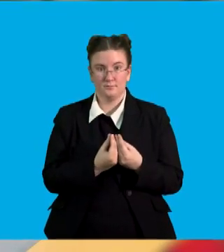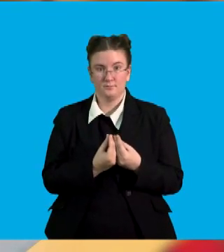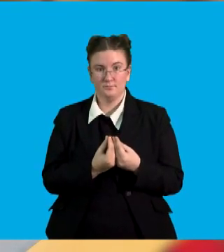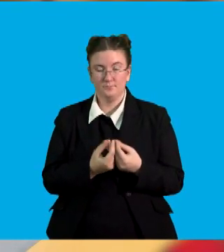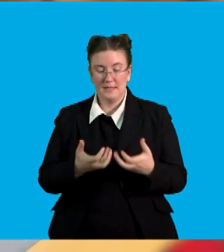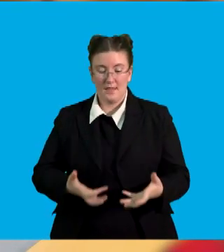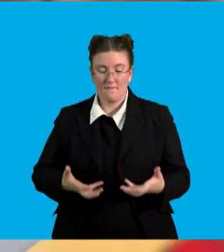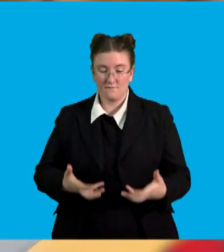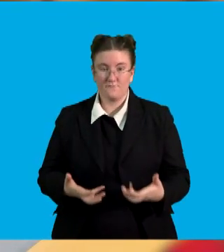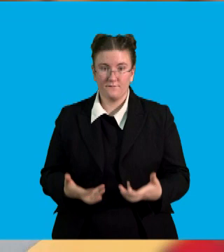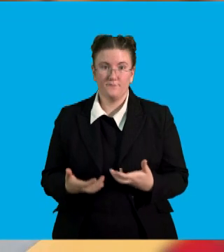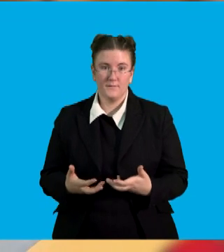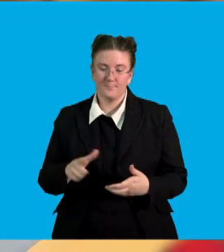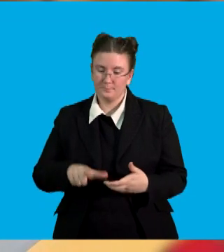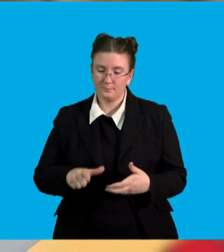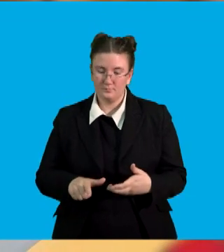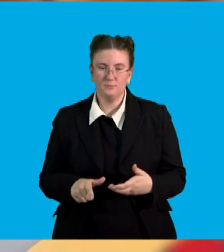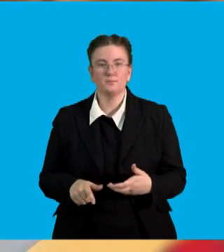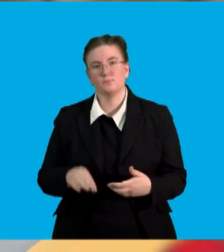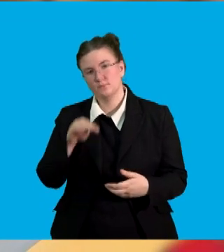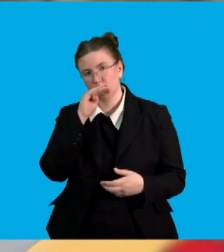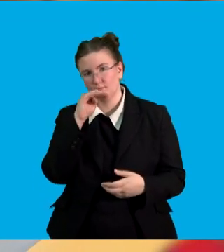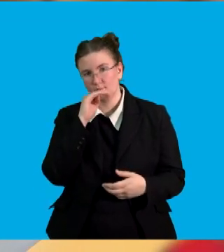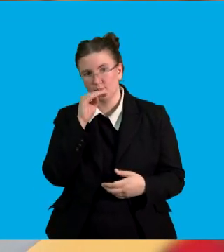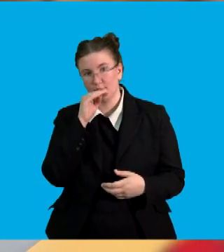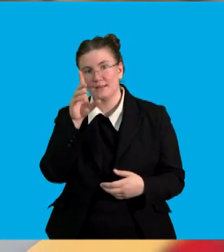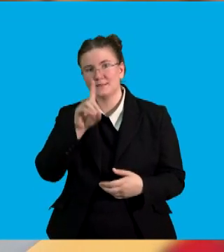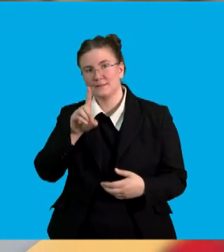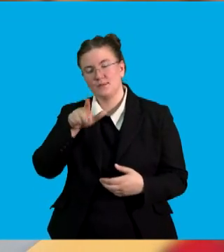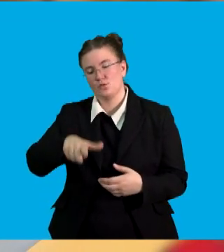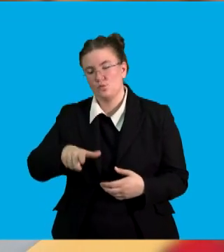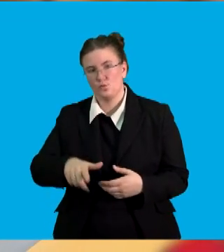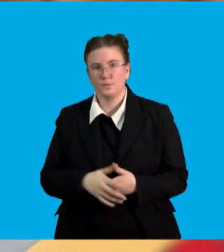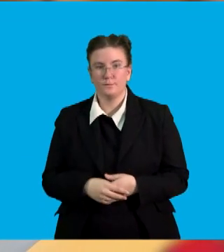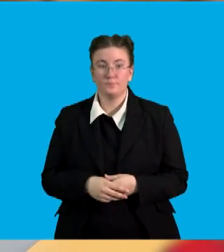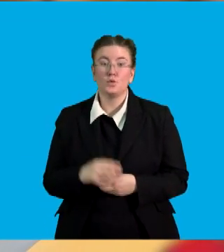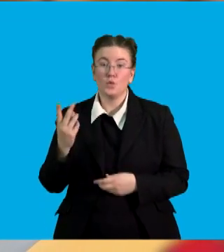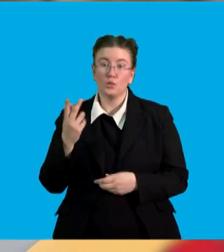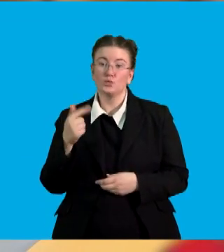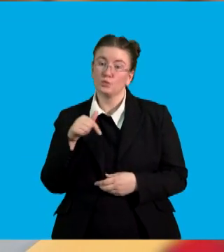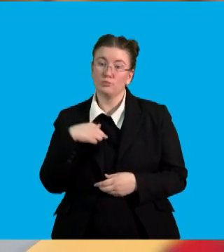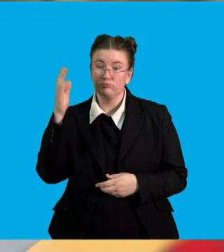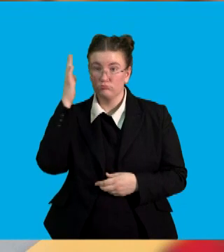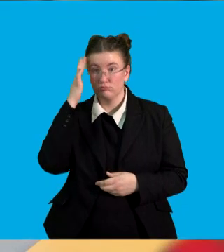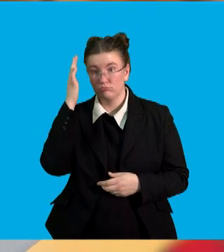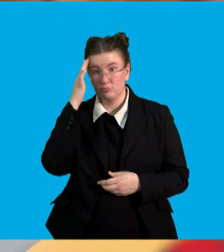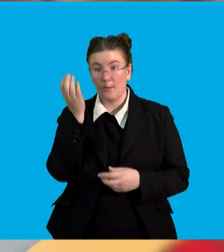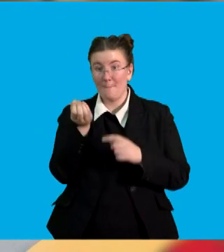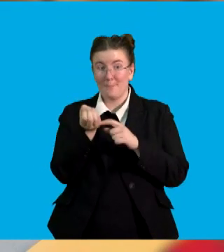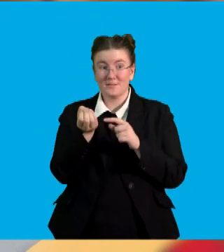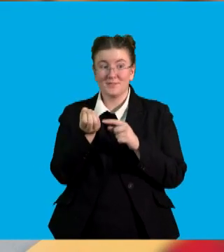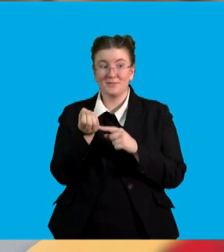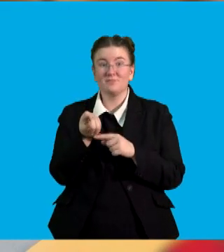substances which are the least heavier will have the least or the smallest or the lowest density. And we also know that